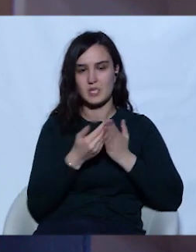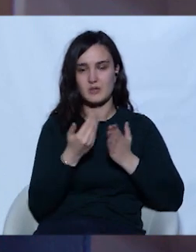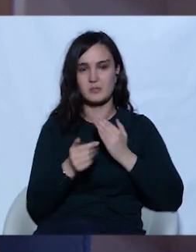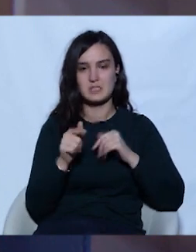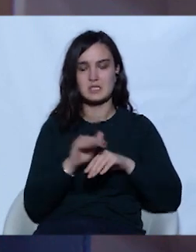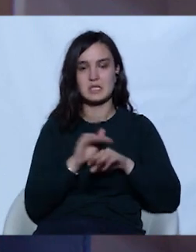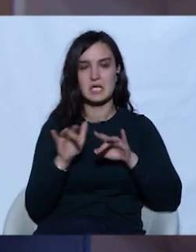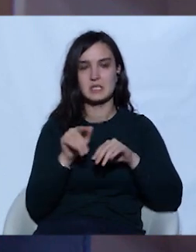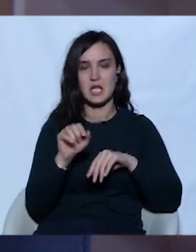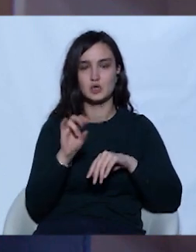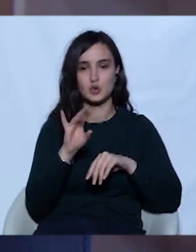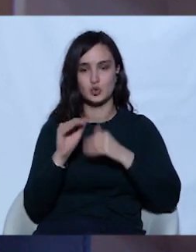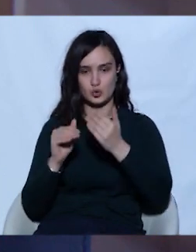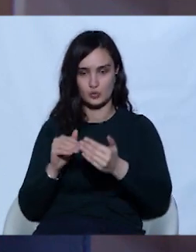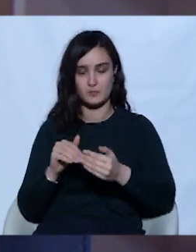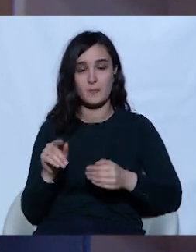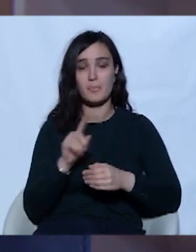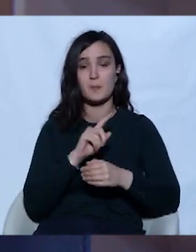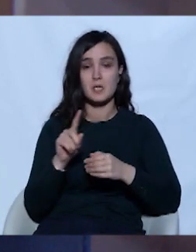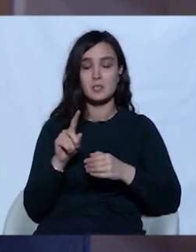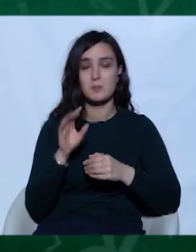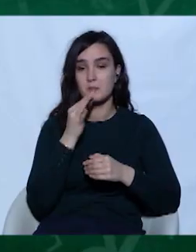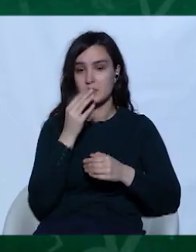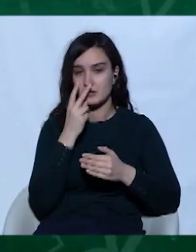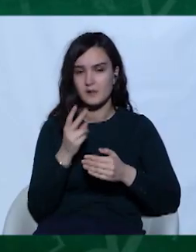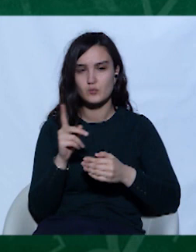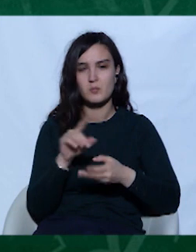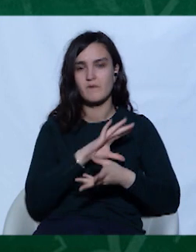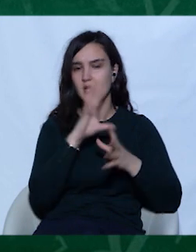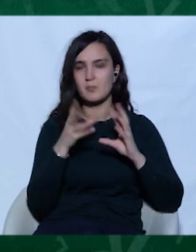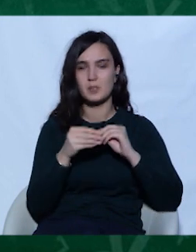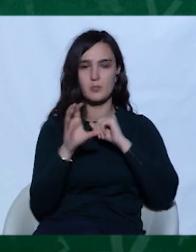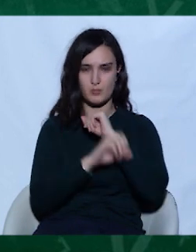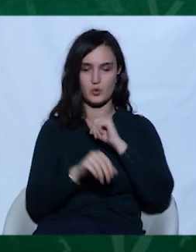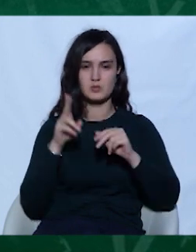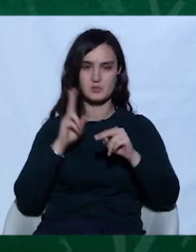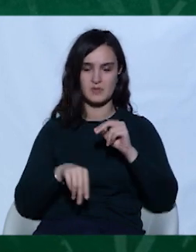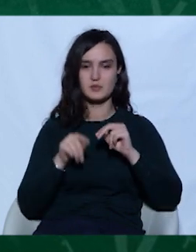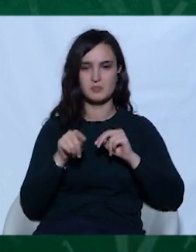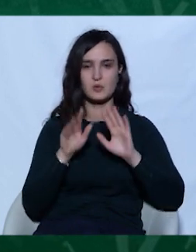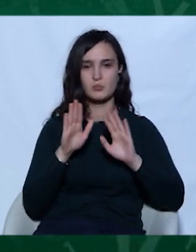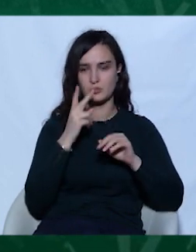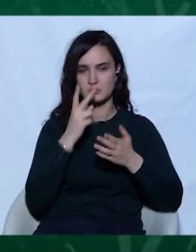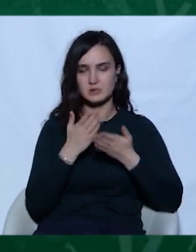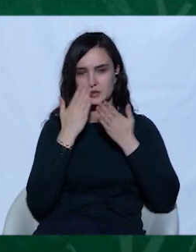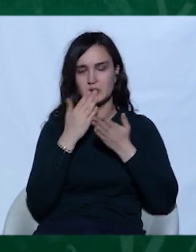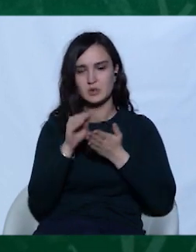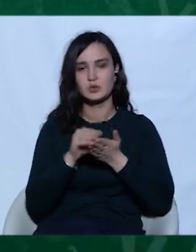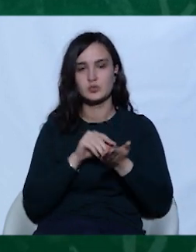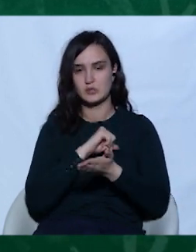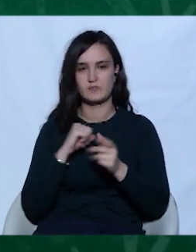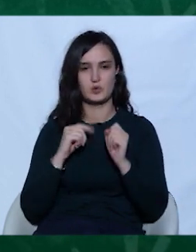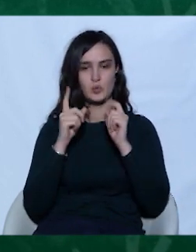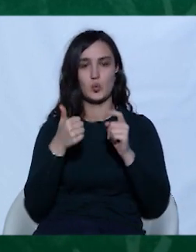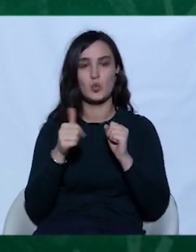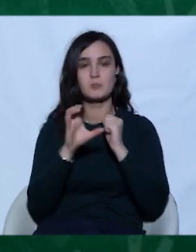who has no misunderstandings, and that's Mr. George Knightley. He's Emma's neighbor and close family